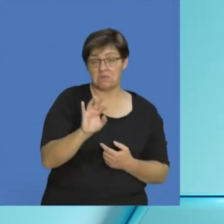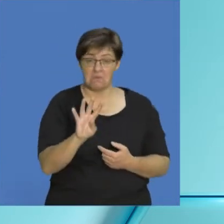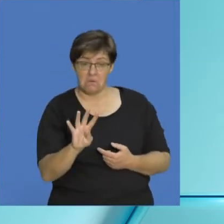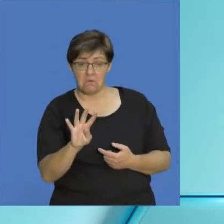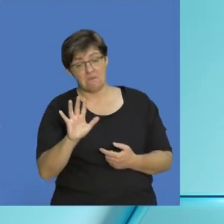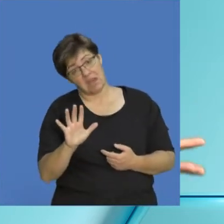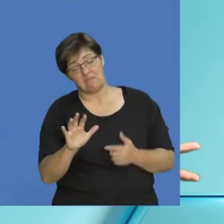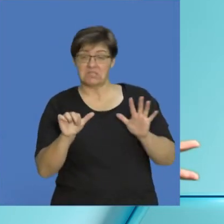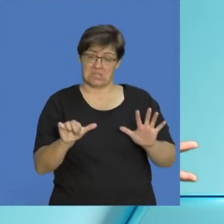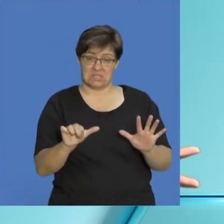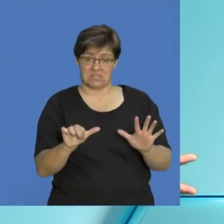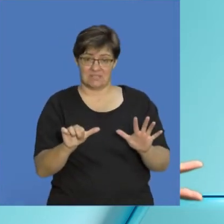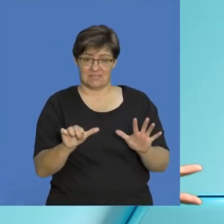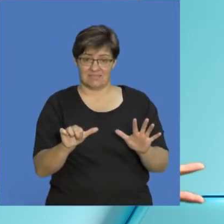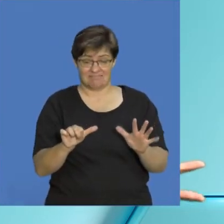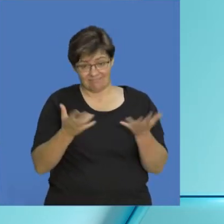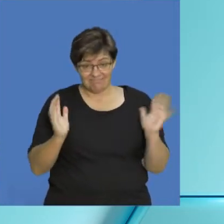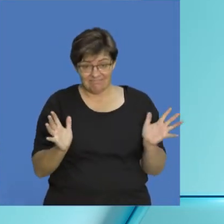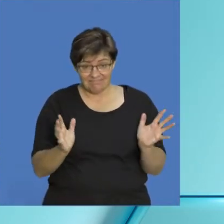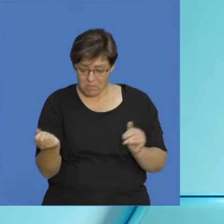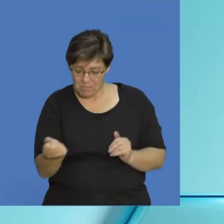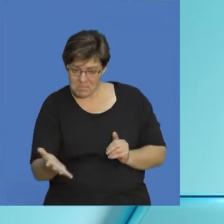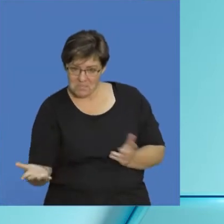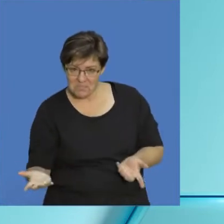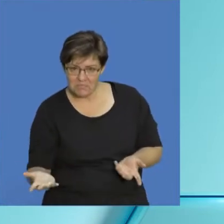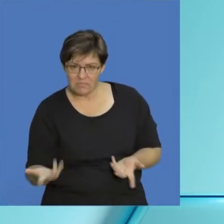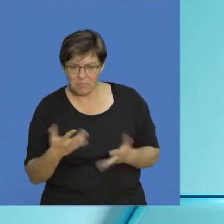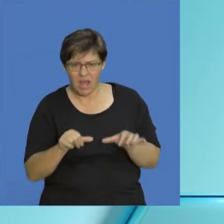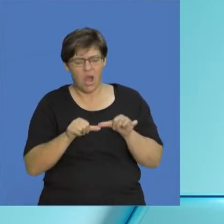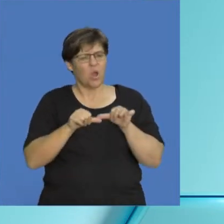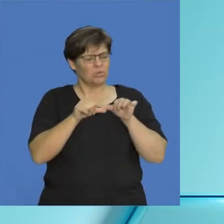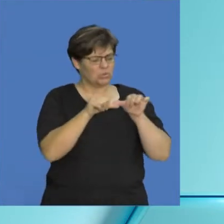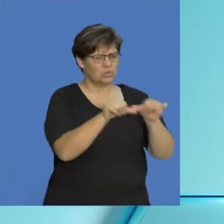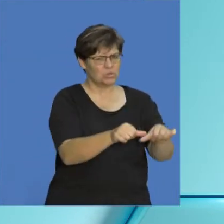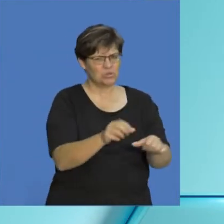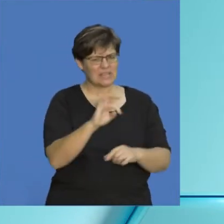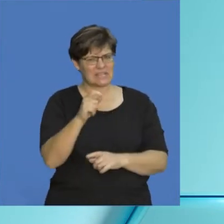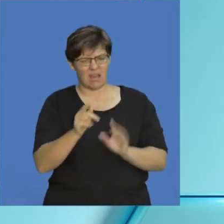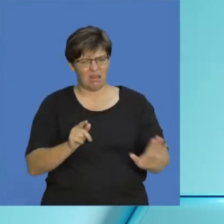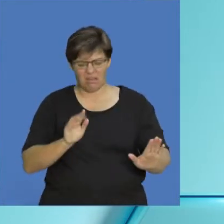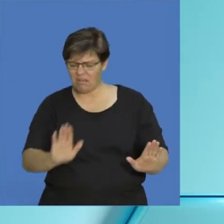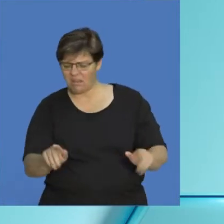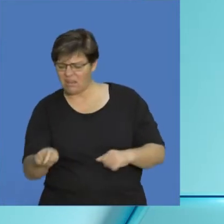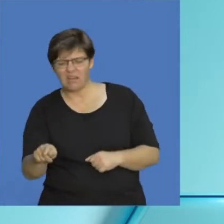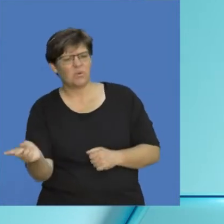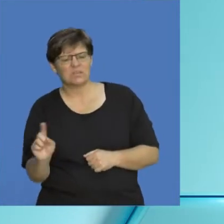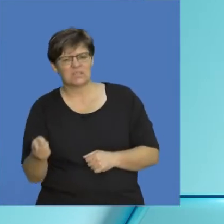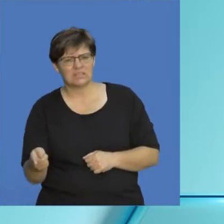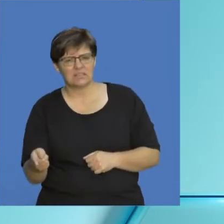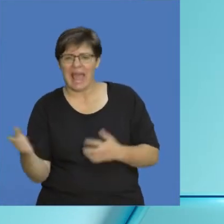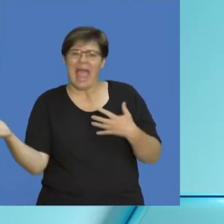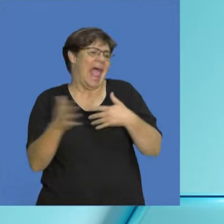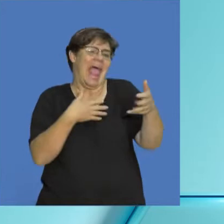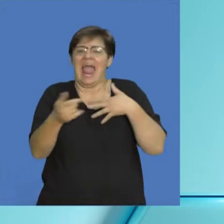4, or 5, or 6, nothing else. But what about continuous data? Continuous data could be, it can take